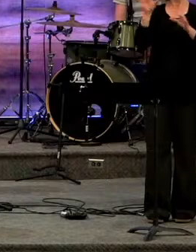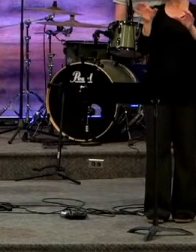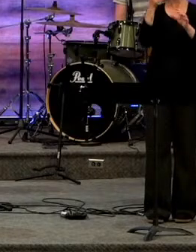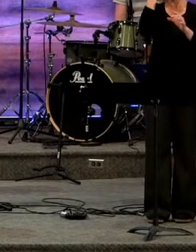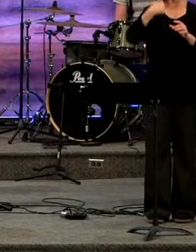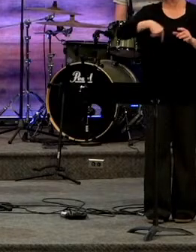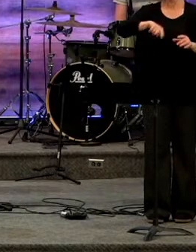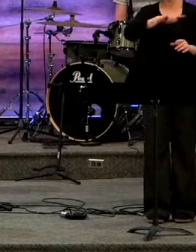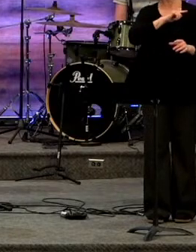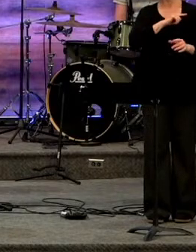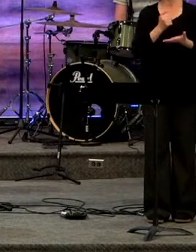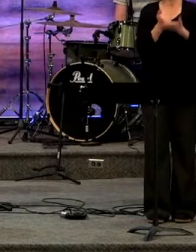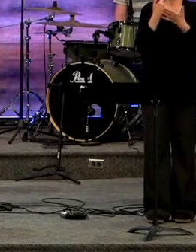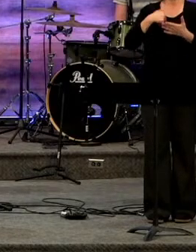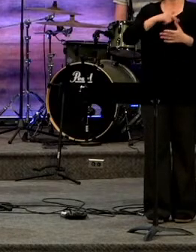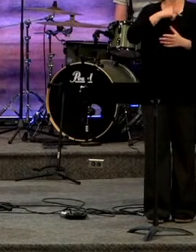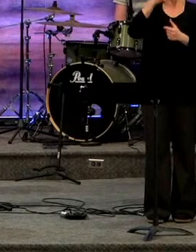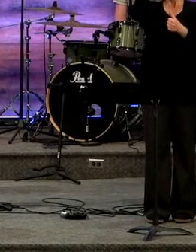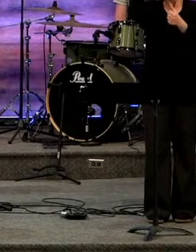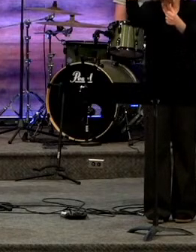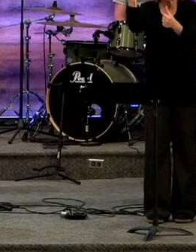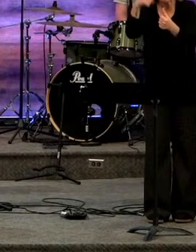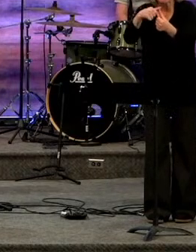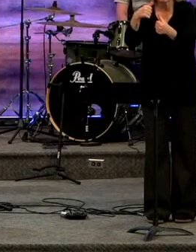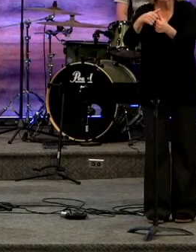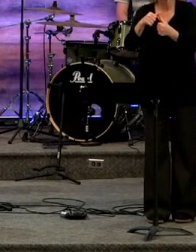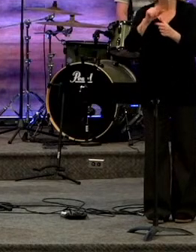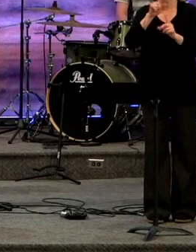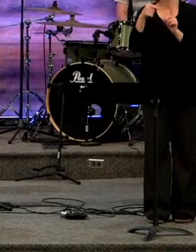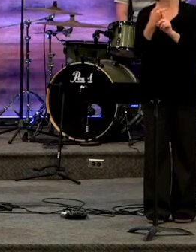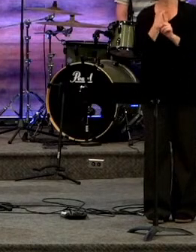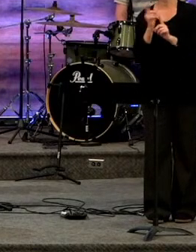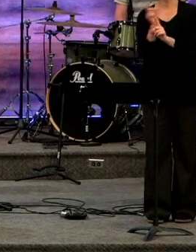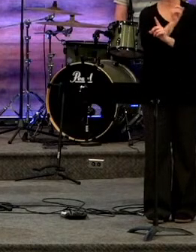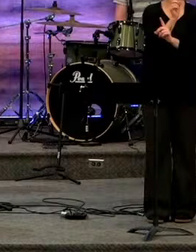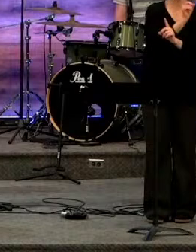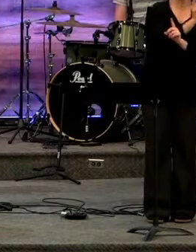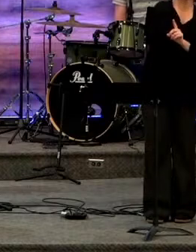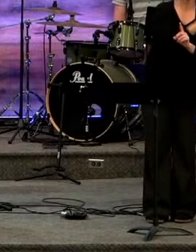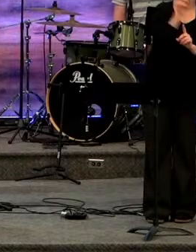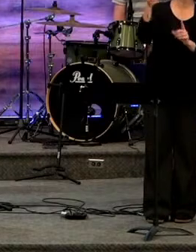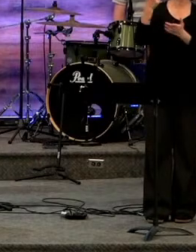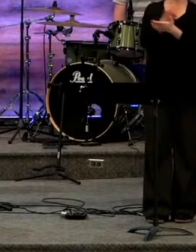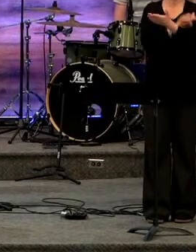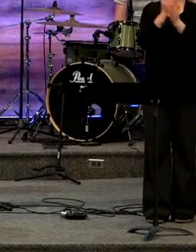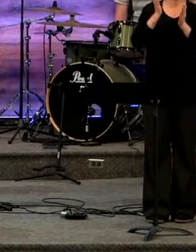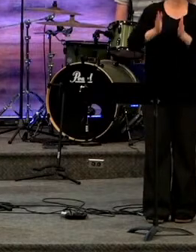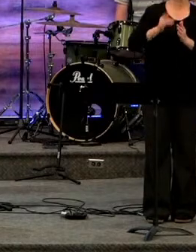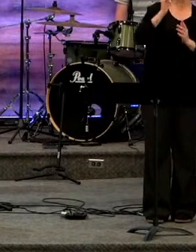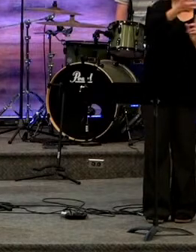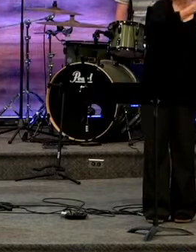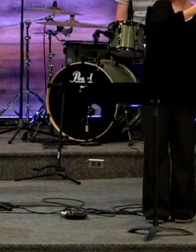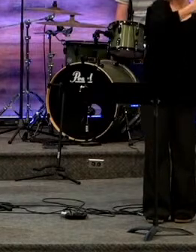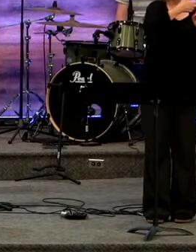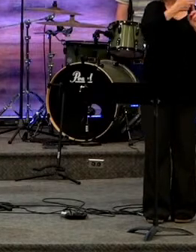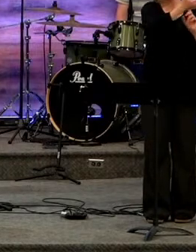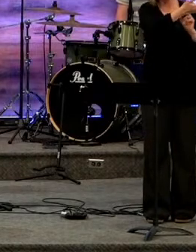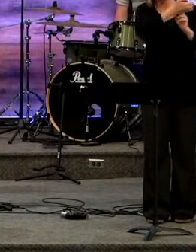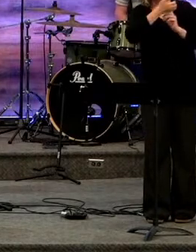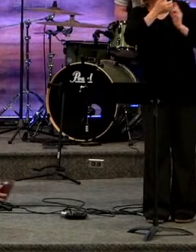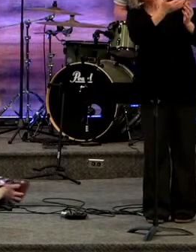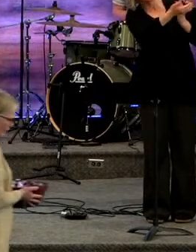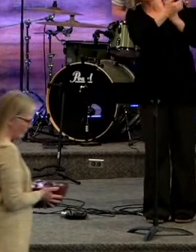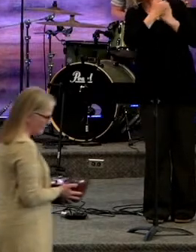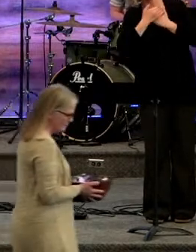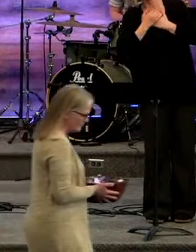wander, pull us back like the good shepherd you are. I thank you for my church family. I pray that you would be with us this week.